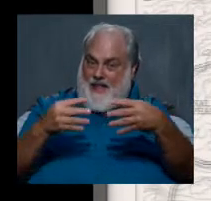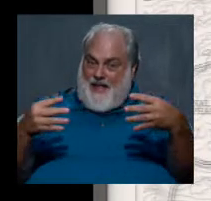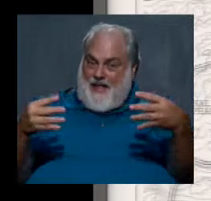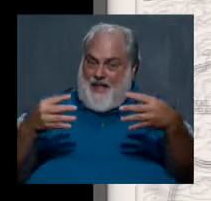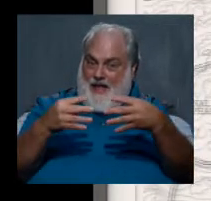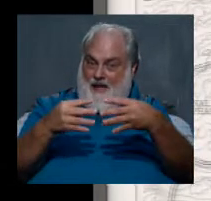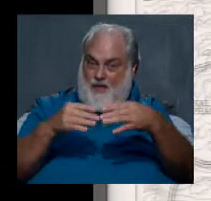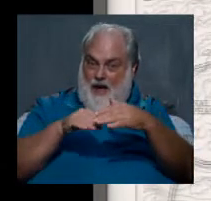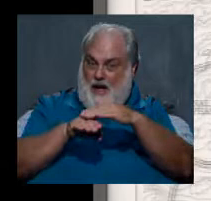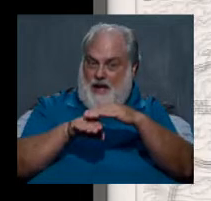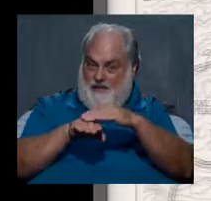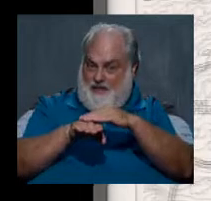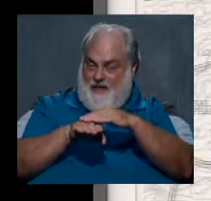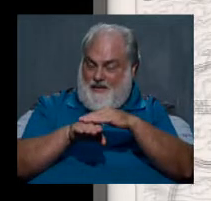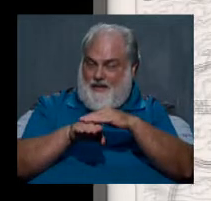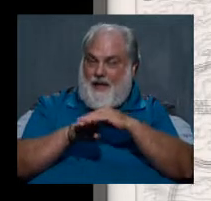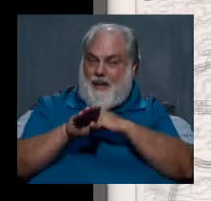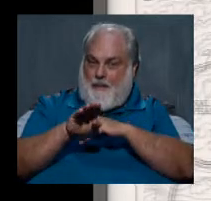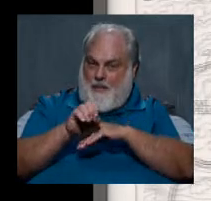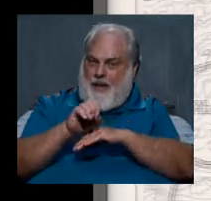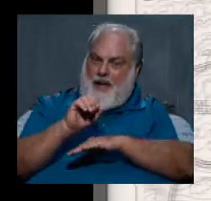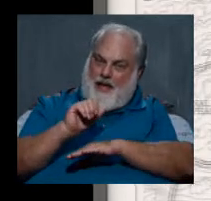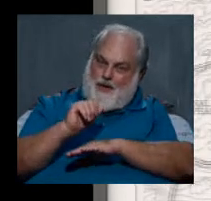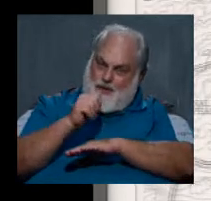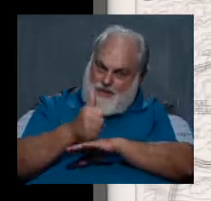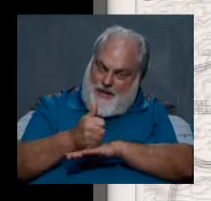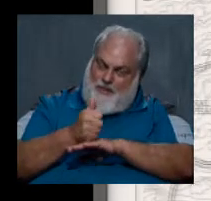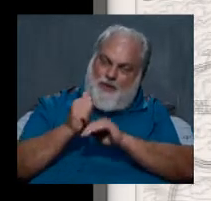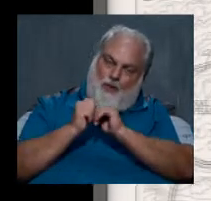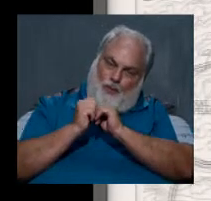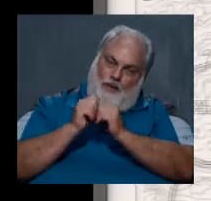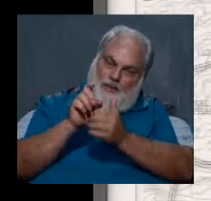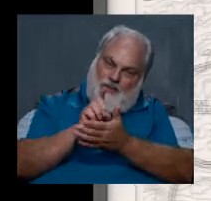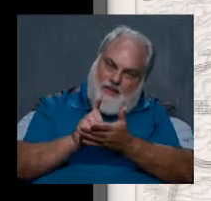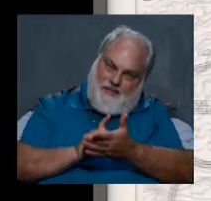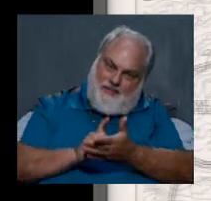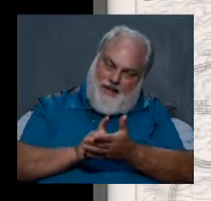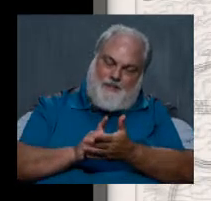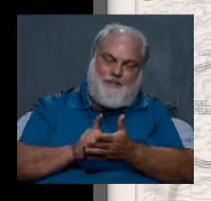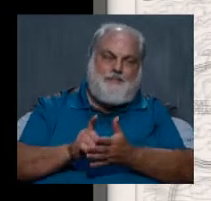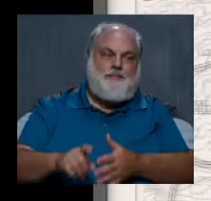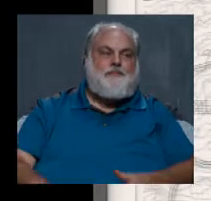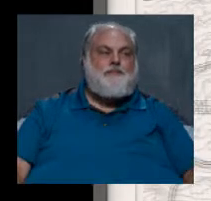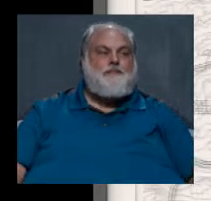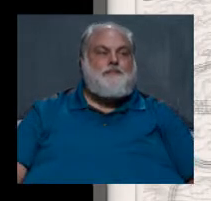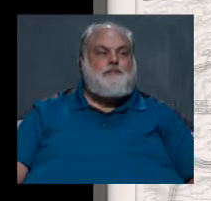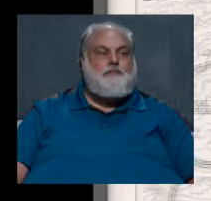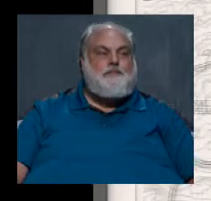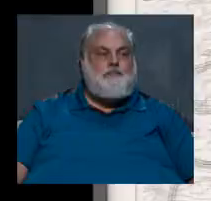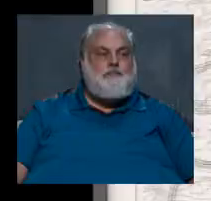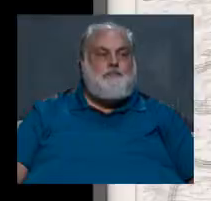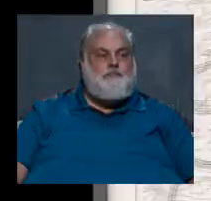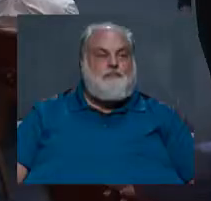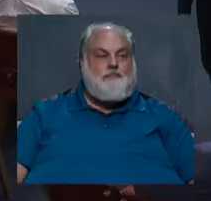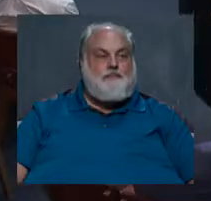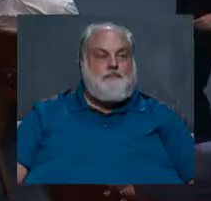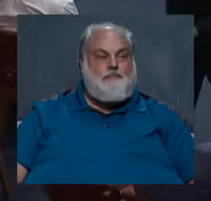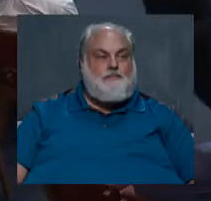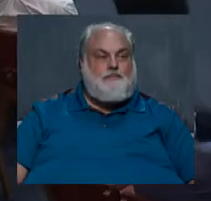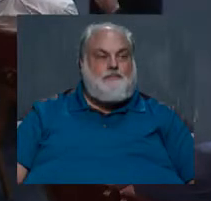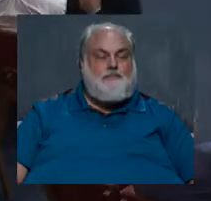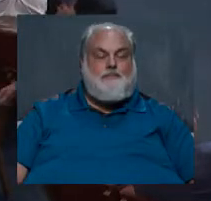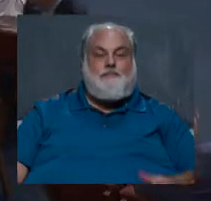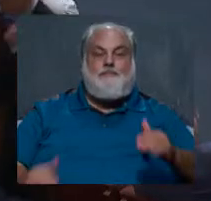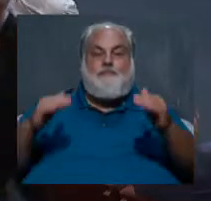for access to LaMarche be included in part of the plan. Thank you. Thank you, Mr. DePippa. Karen?